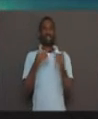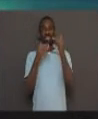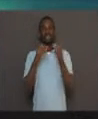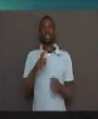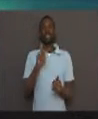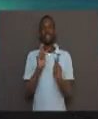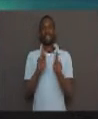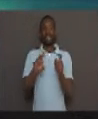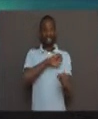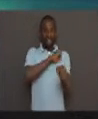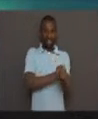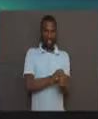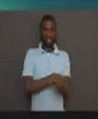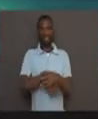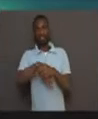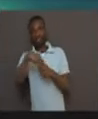kinetic energy.